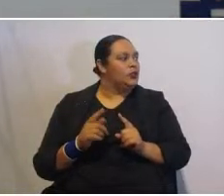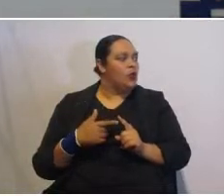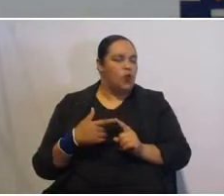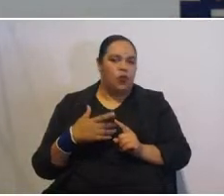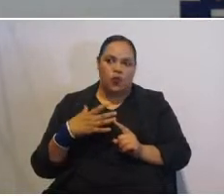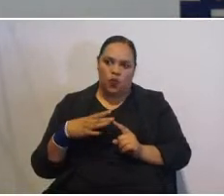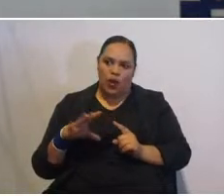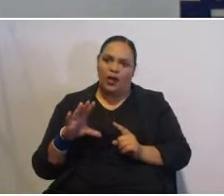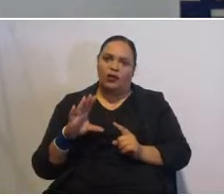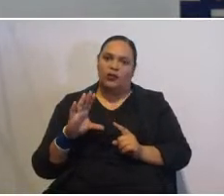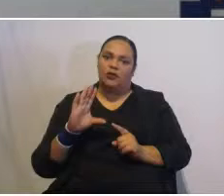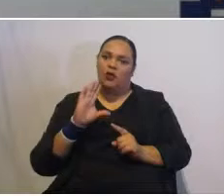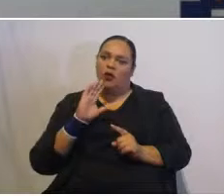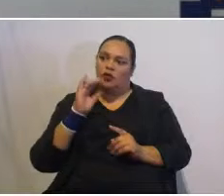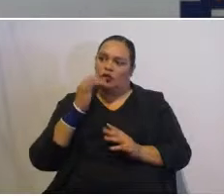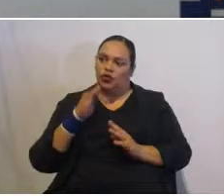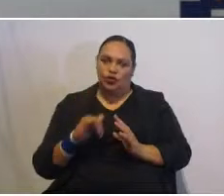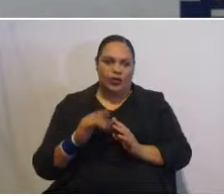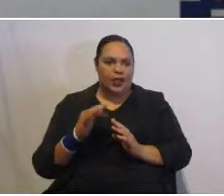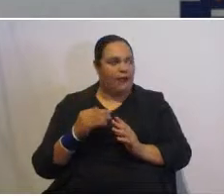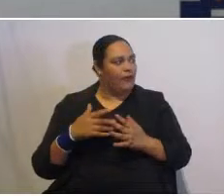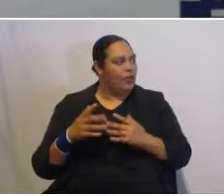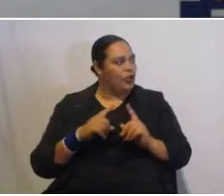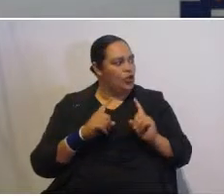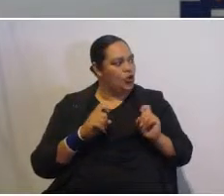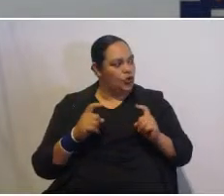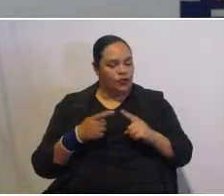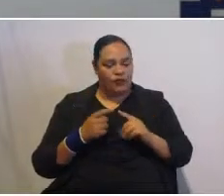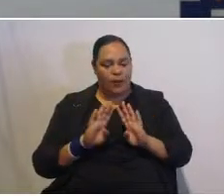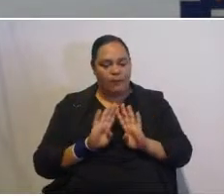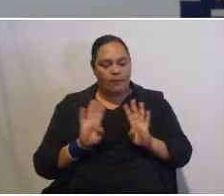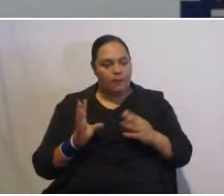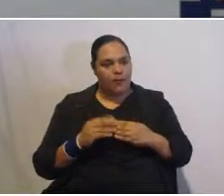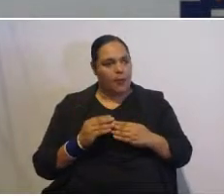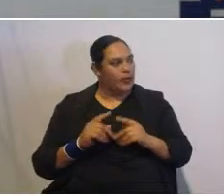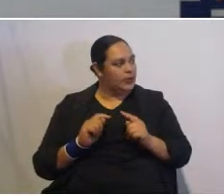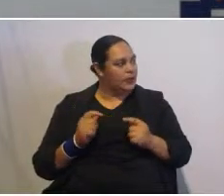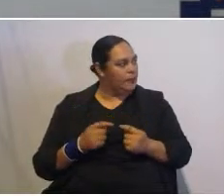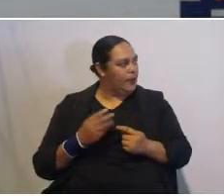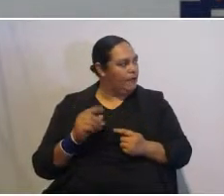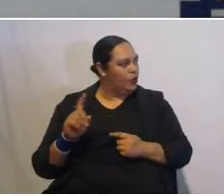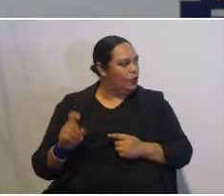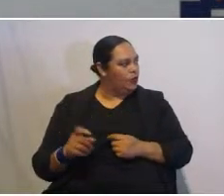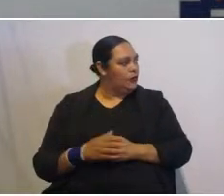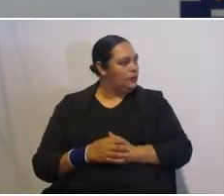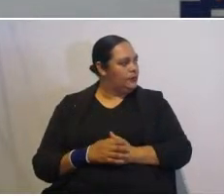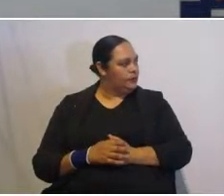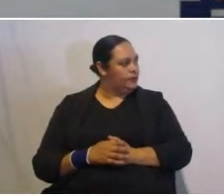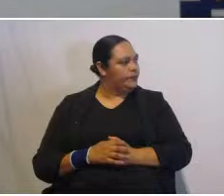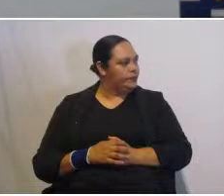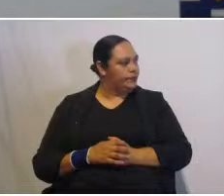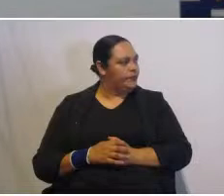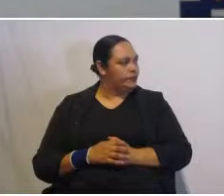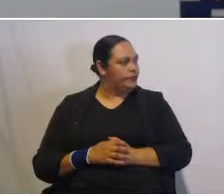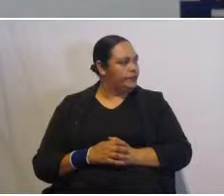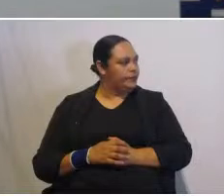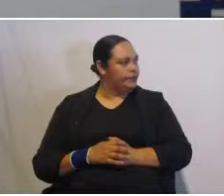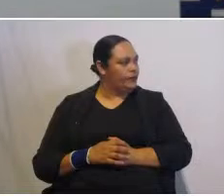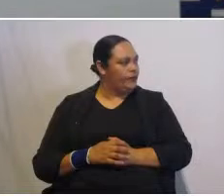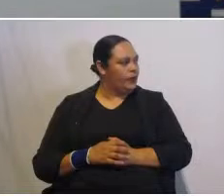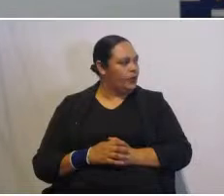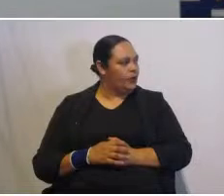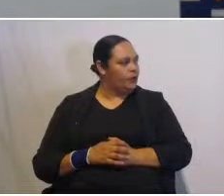I would like now to check if there are any questions from the members of the team. Nothing from yours.